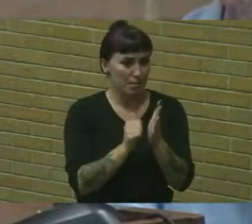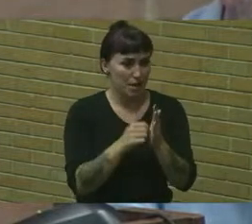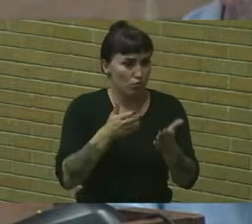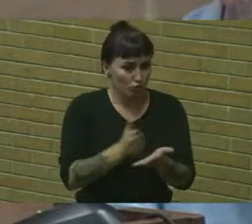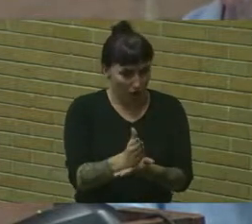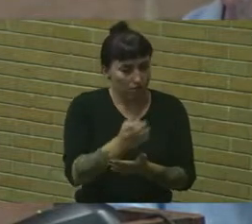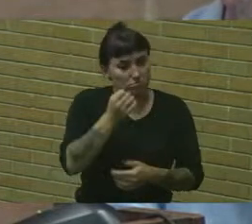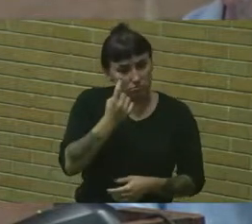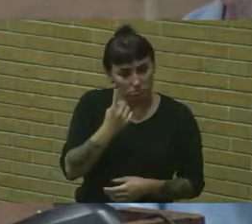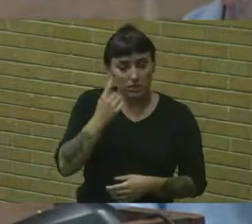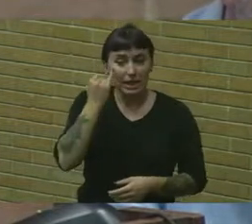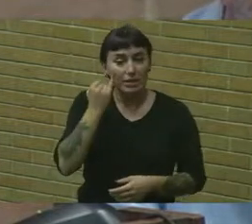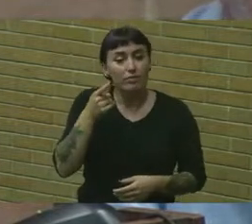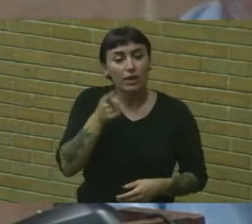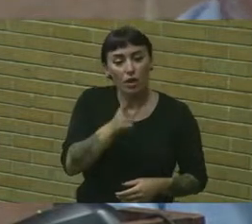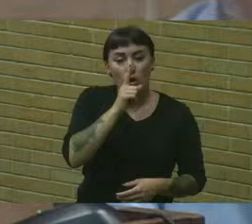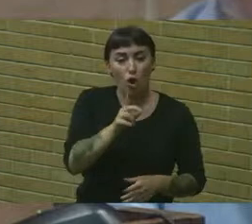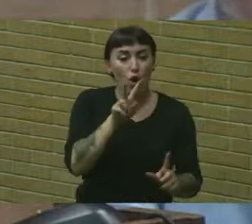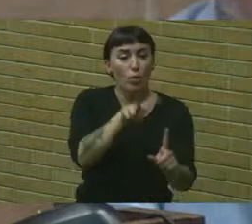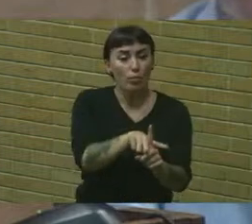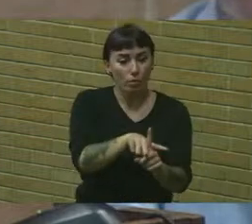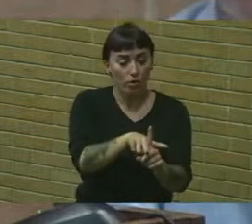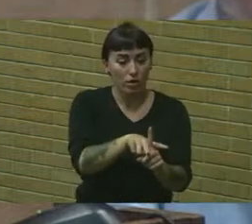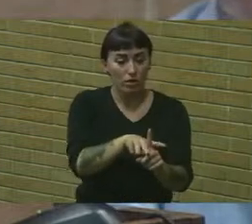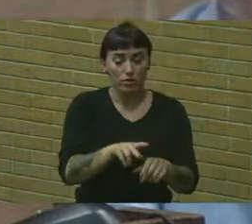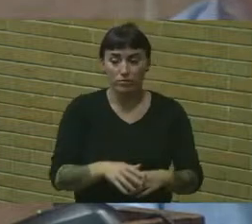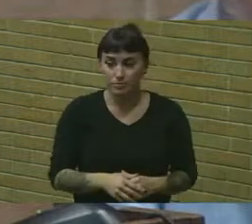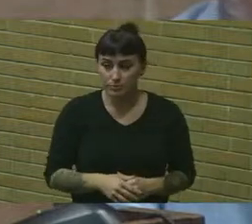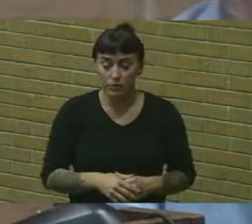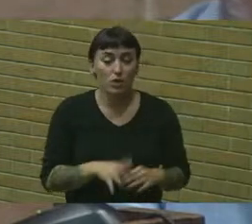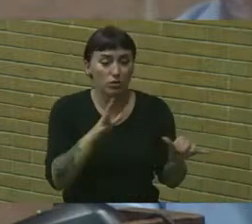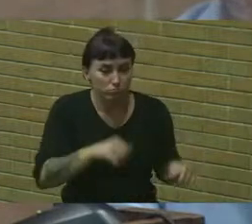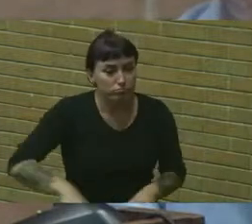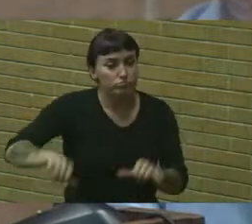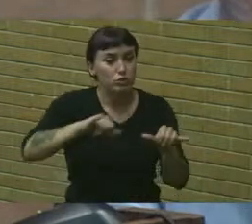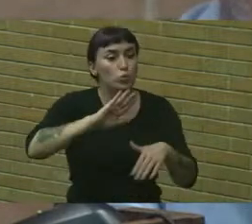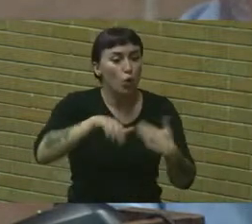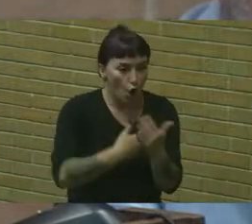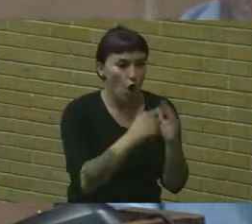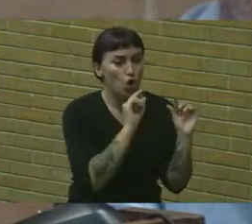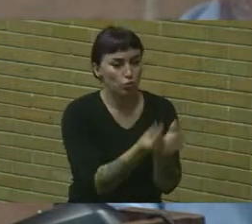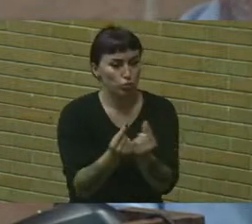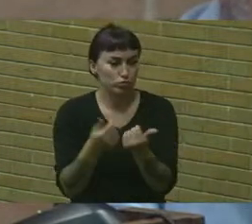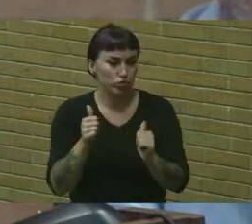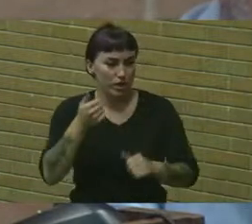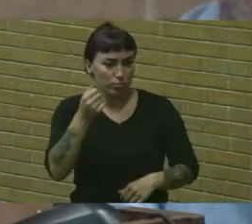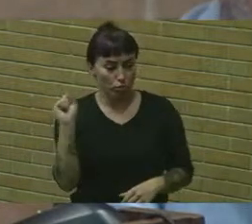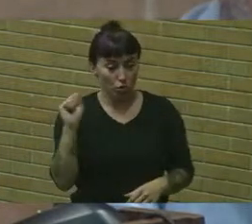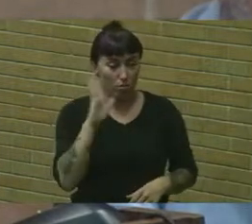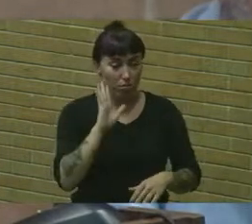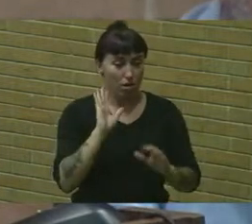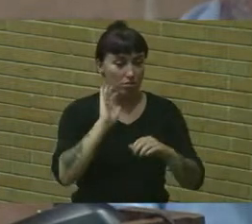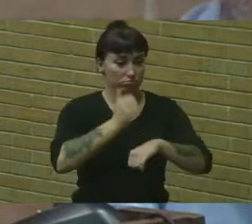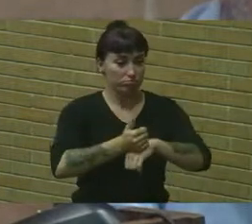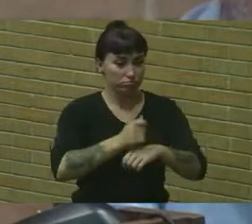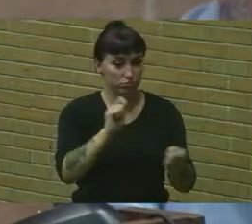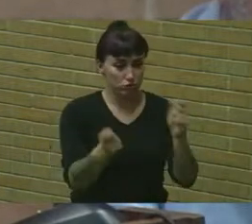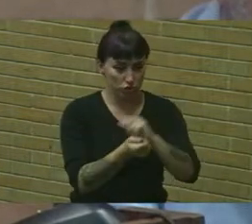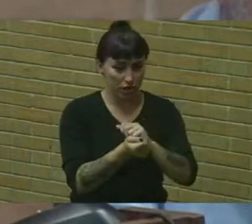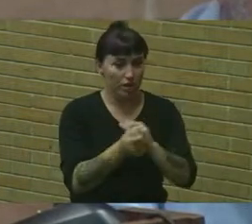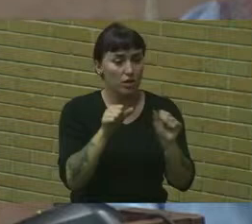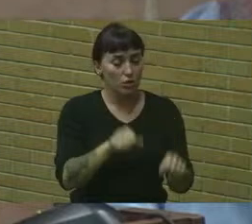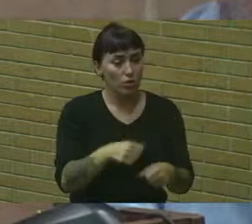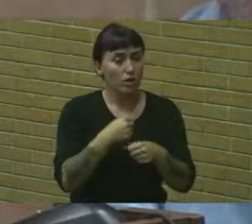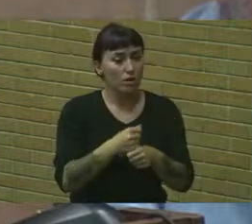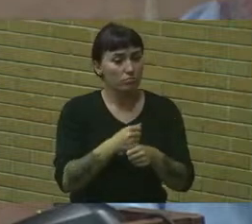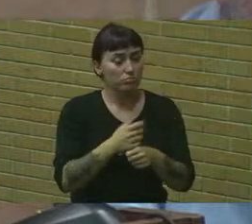that they are applied uniformly to all groups. By implementing these changes, we can